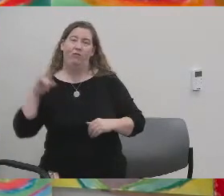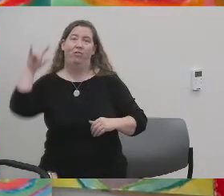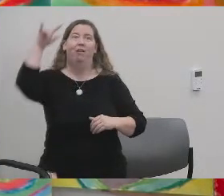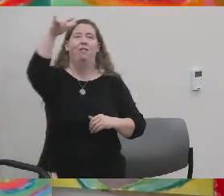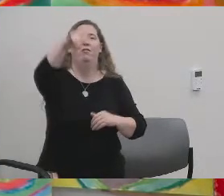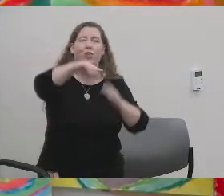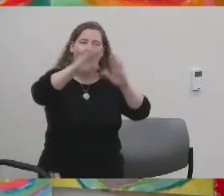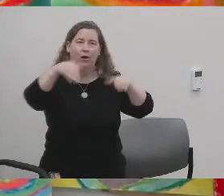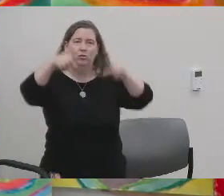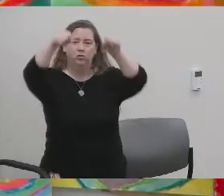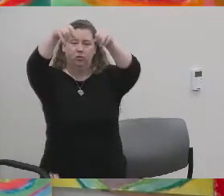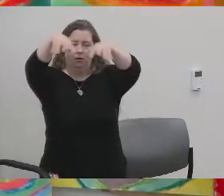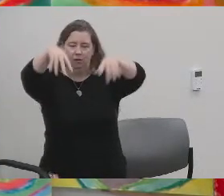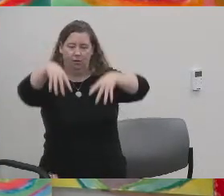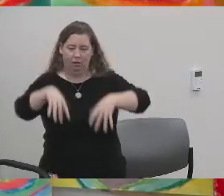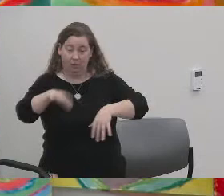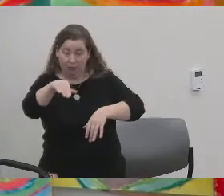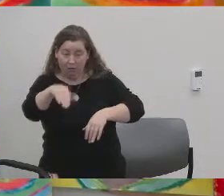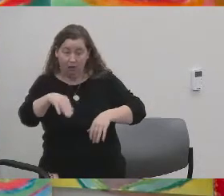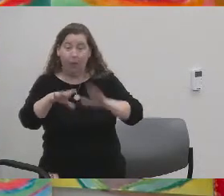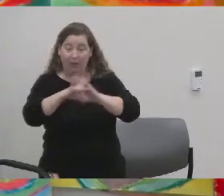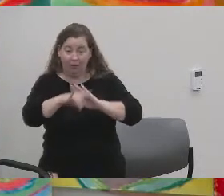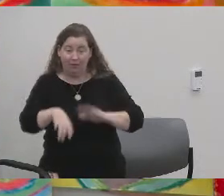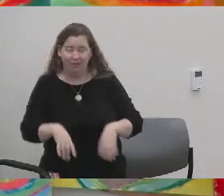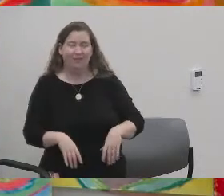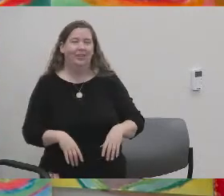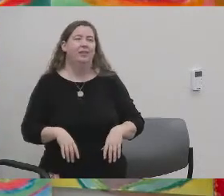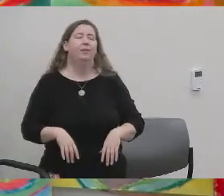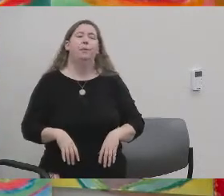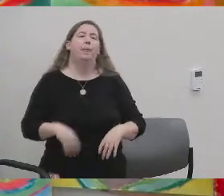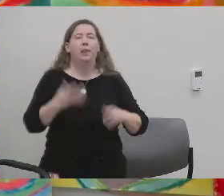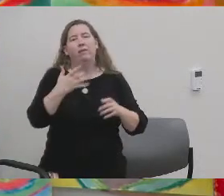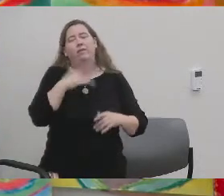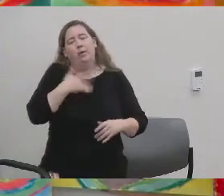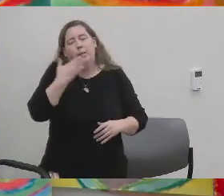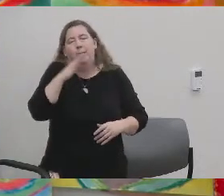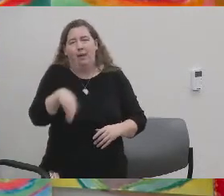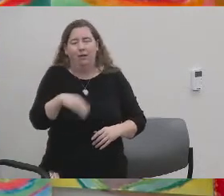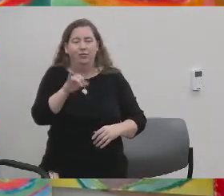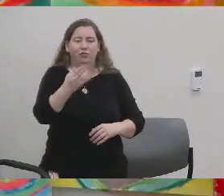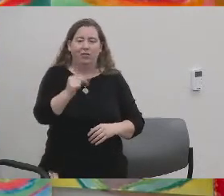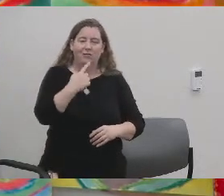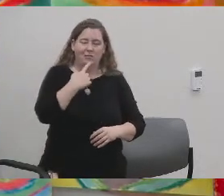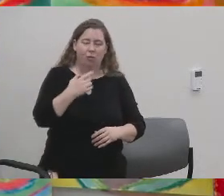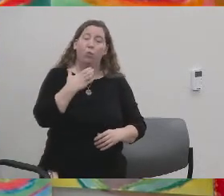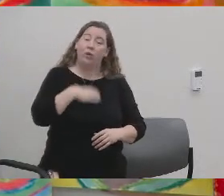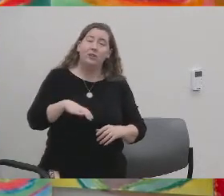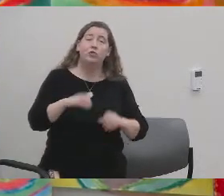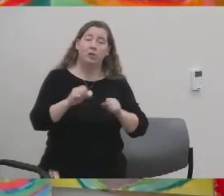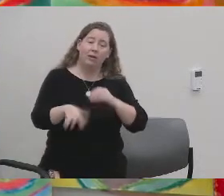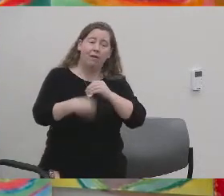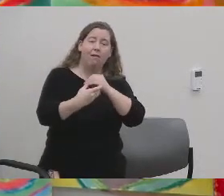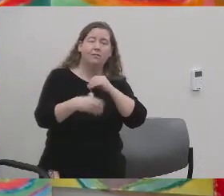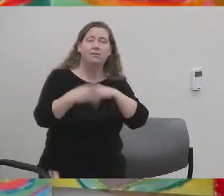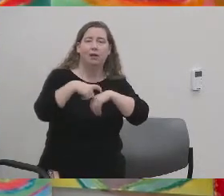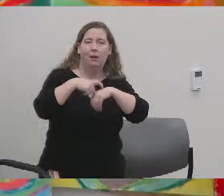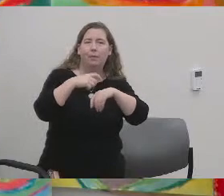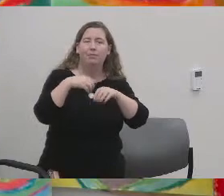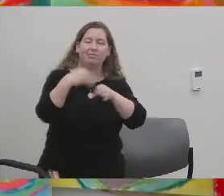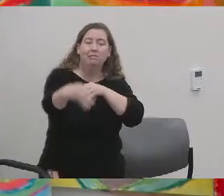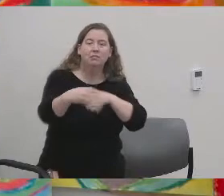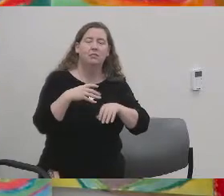that. And we want everybody, and we do feel bad. John mentioned, we wish they could have more time, but